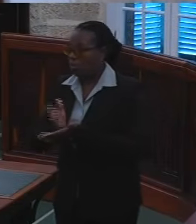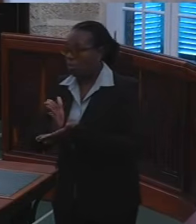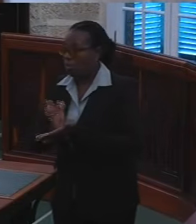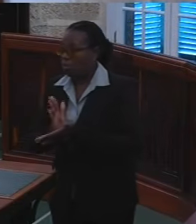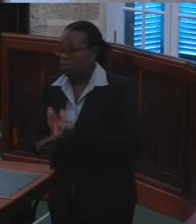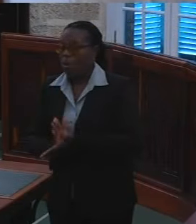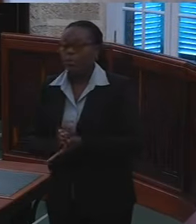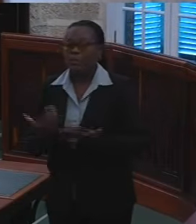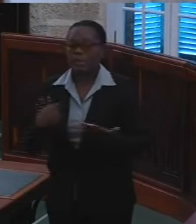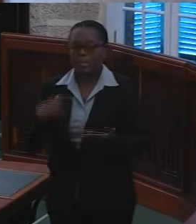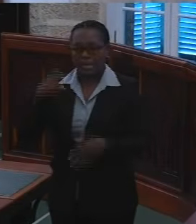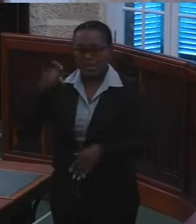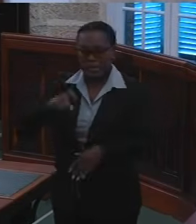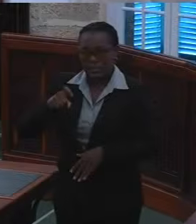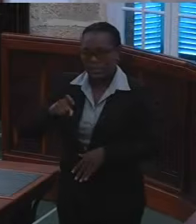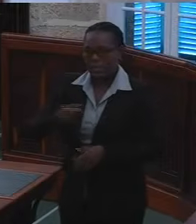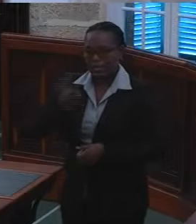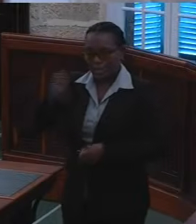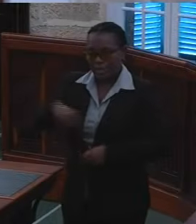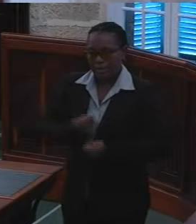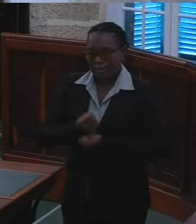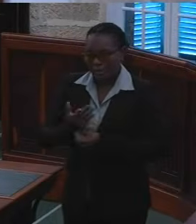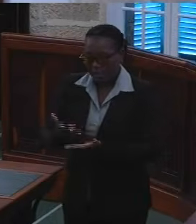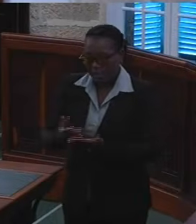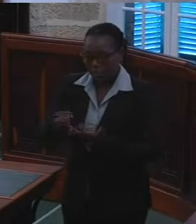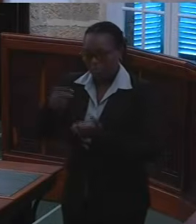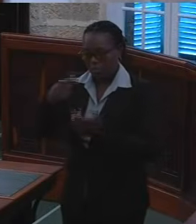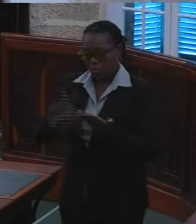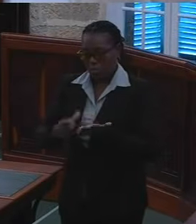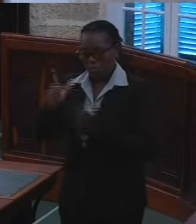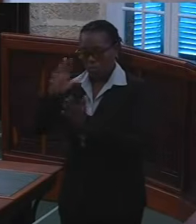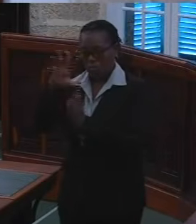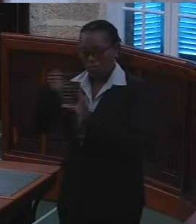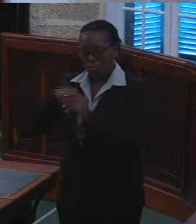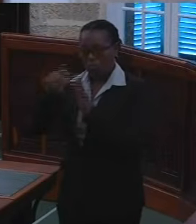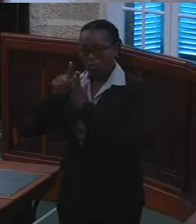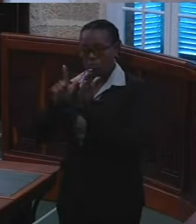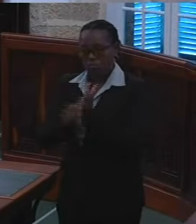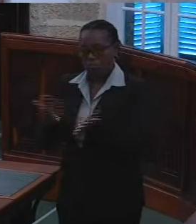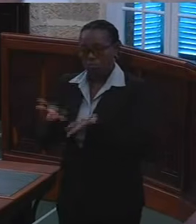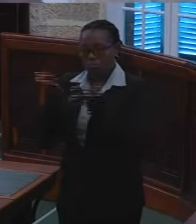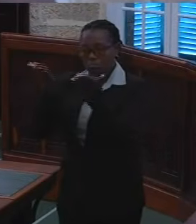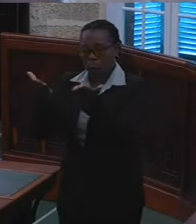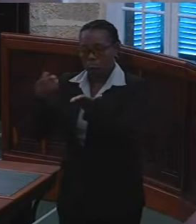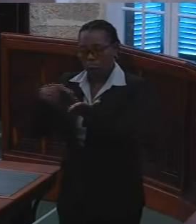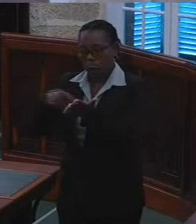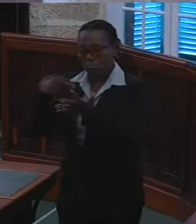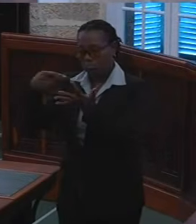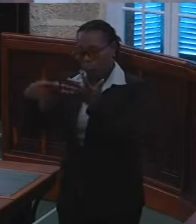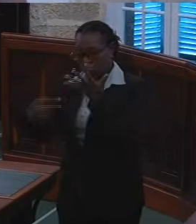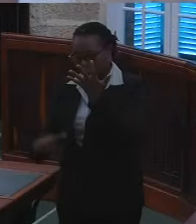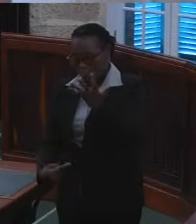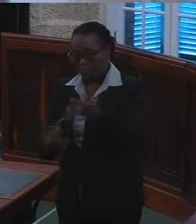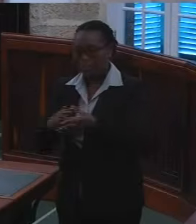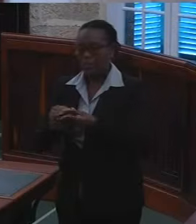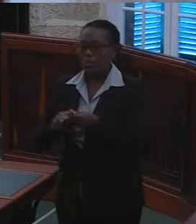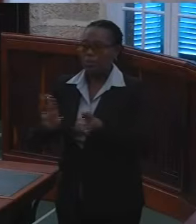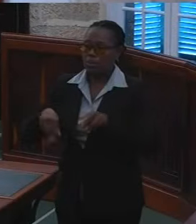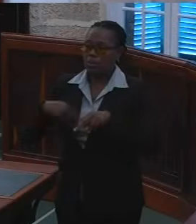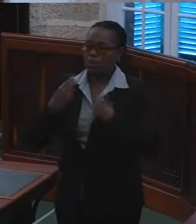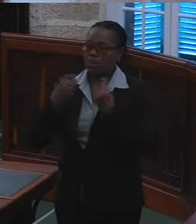and the entitlements being fleshed out in the legislation. We are going to ensure that there is dignity,